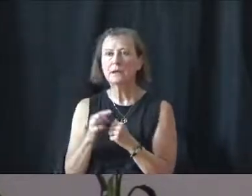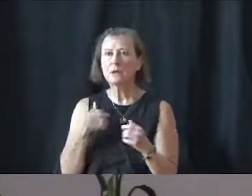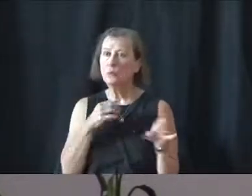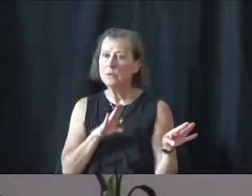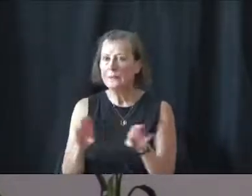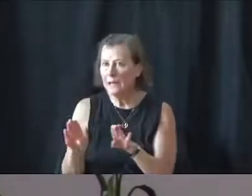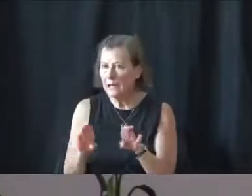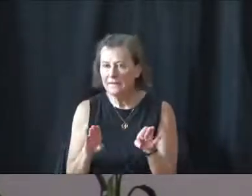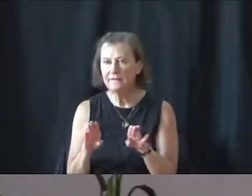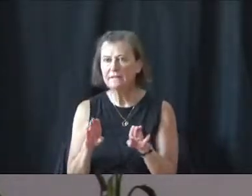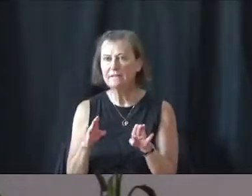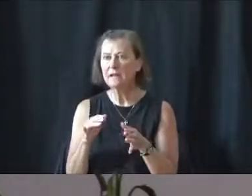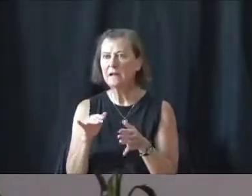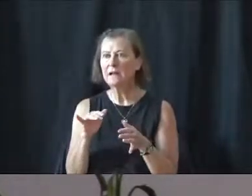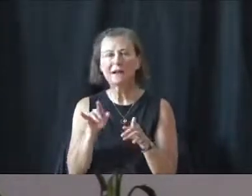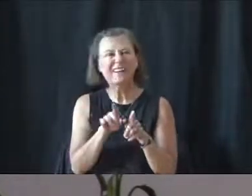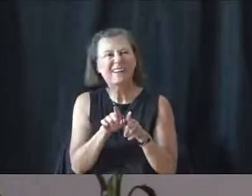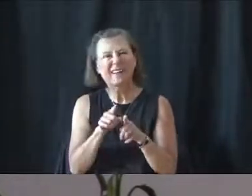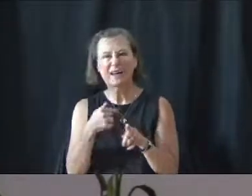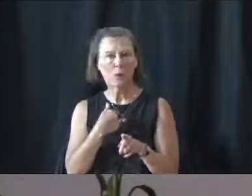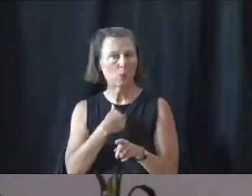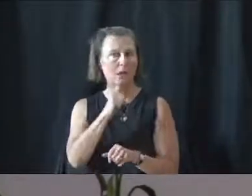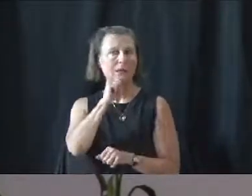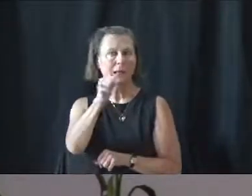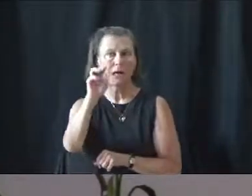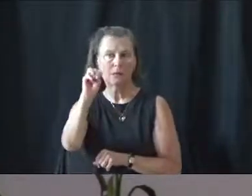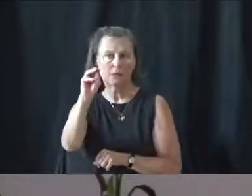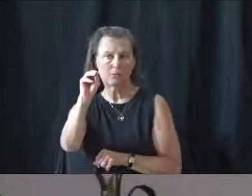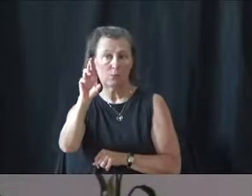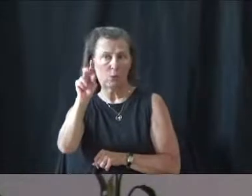are not mortal.